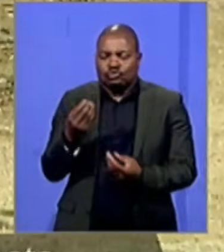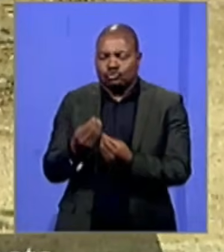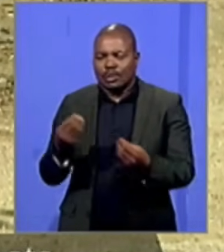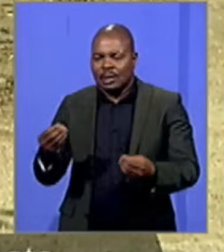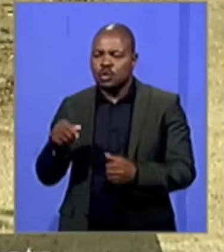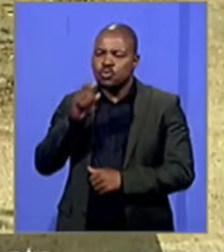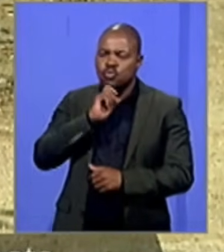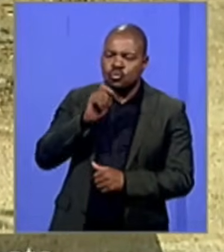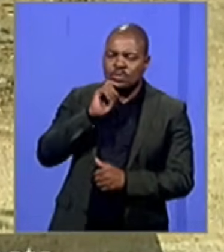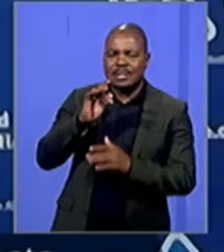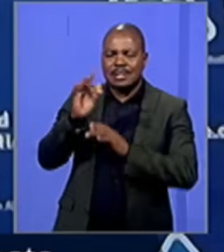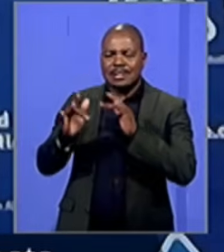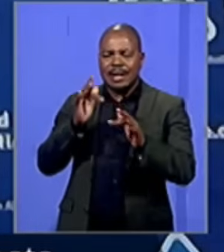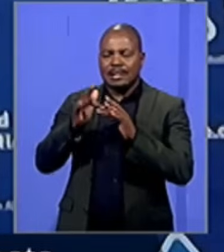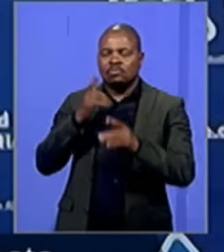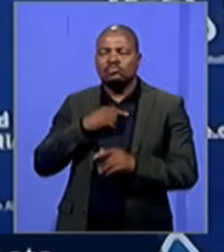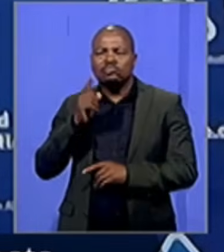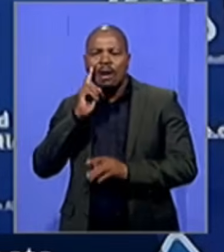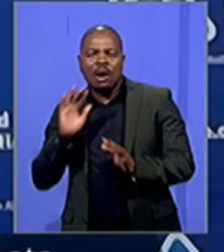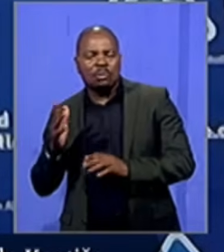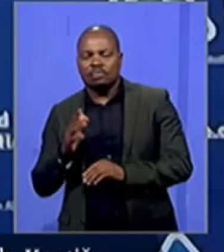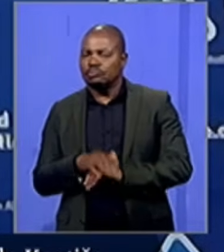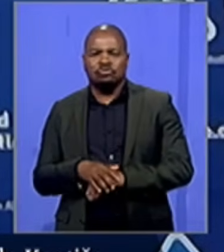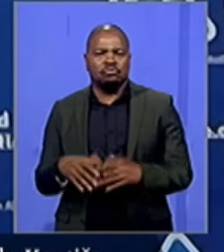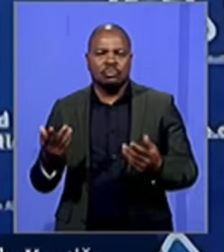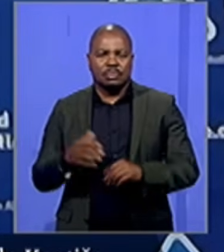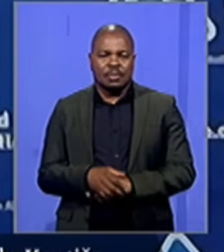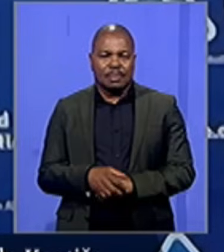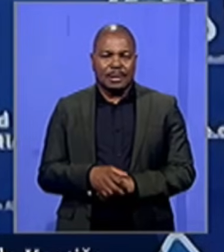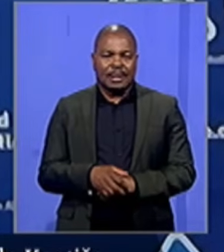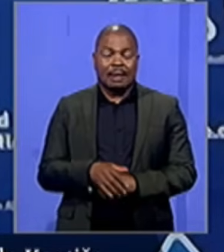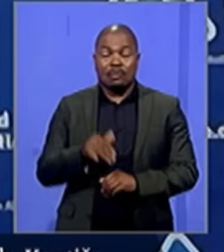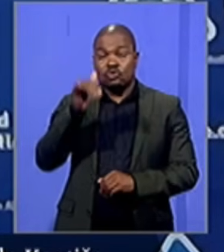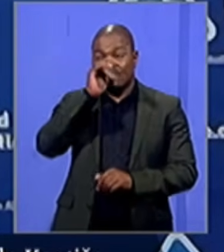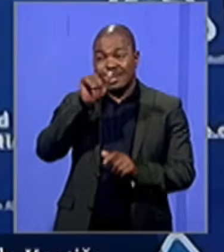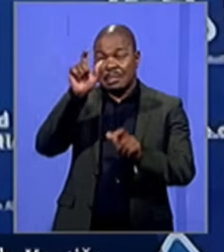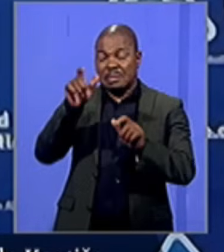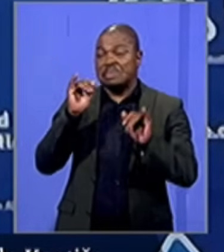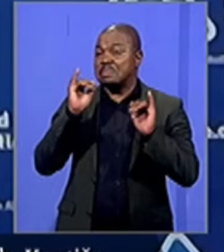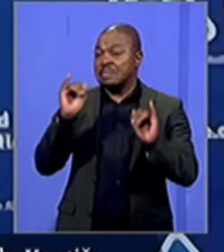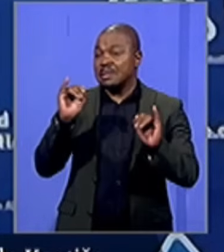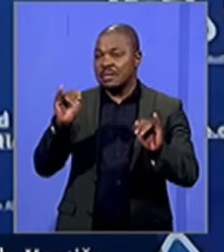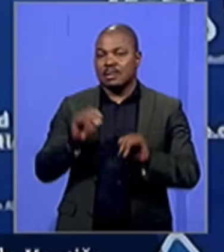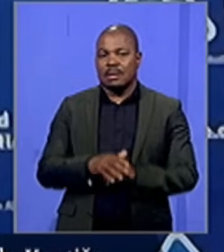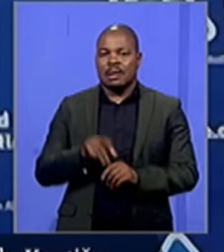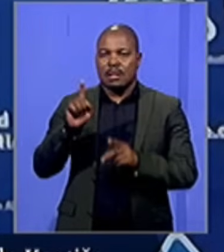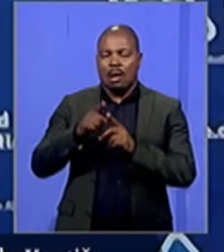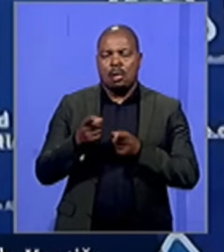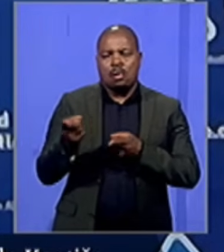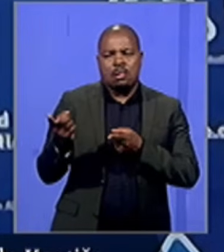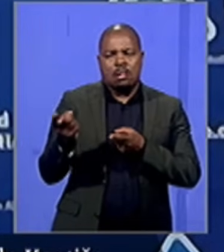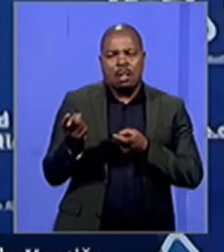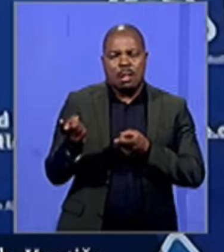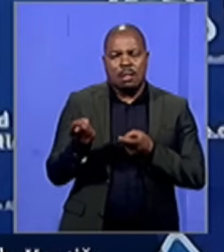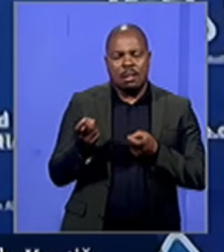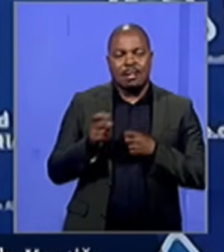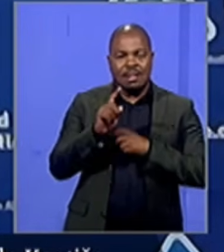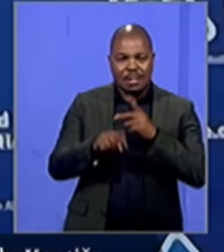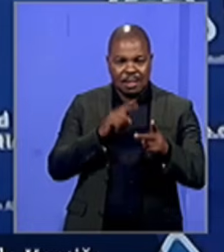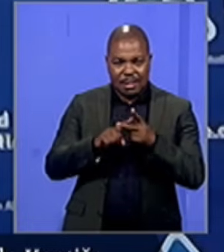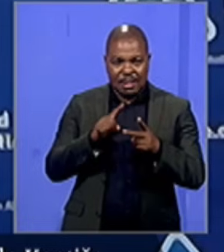bana ba bone mo inthaneteng. These criminals are very good at what they do. They will lure you into a trap, and then when you